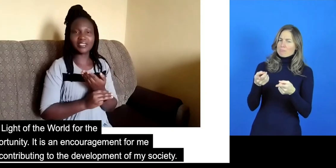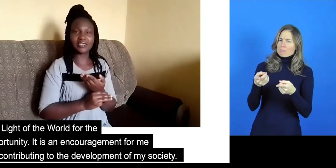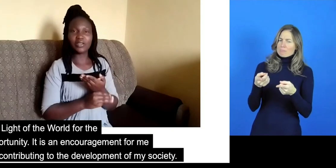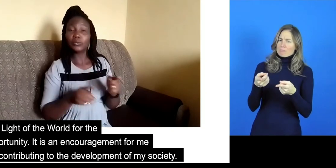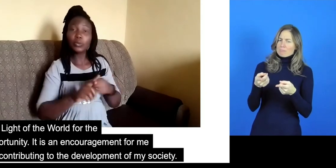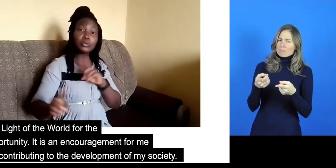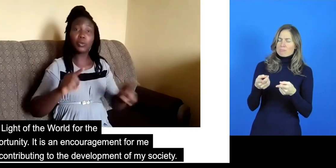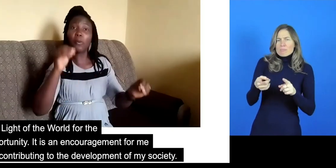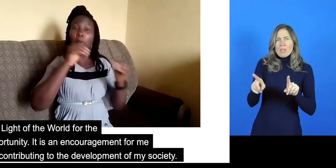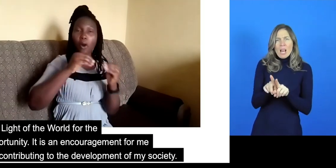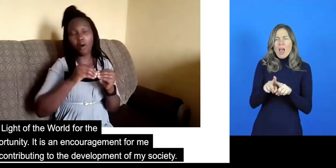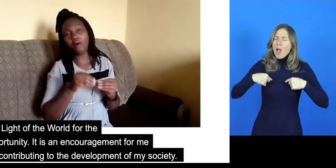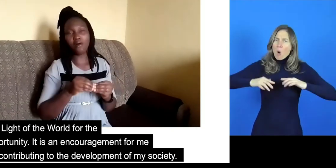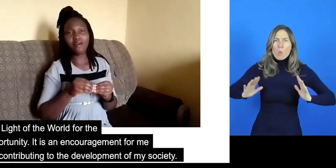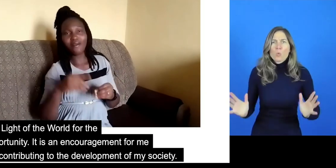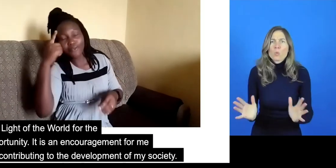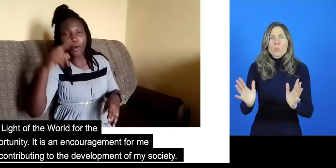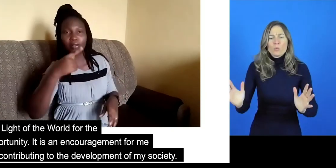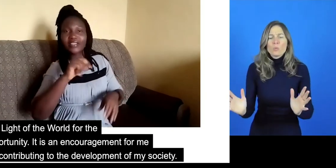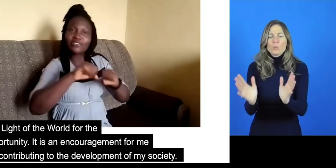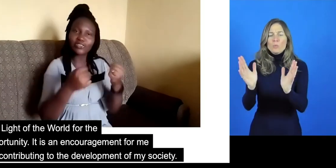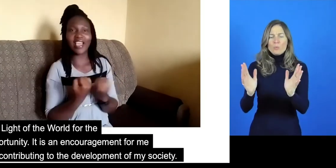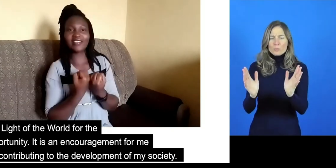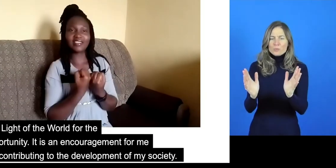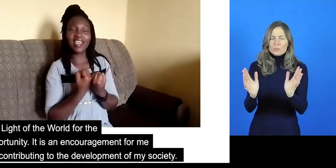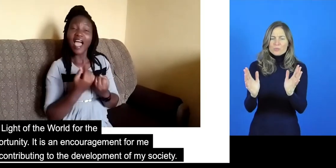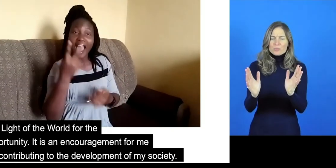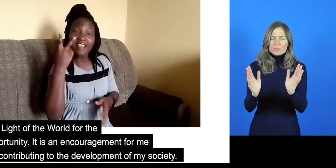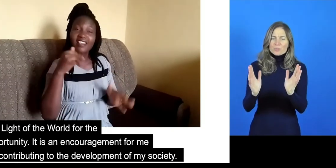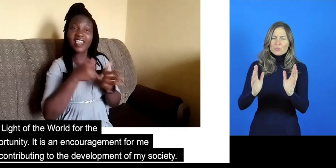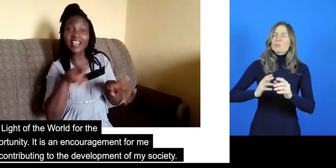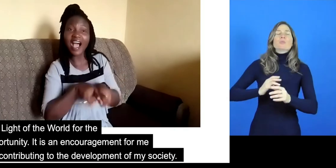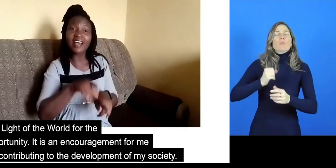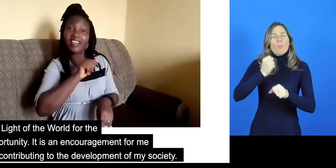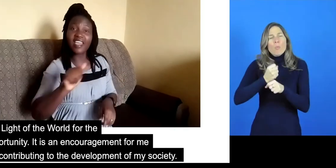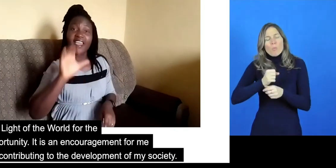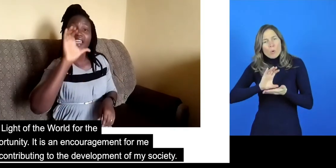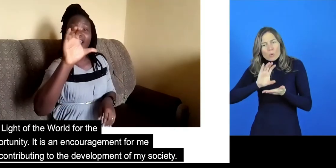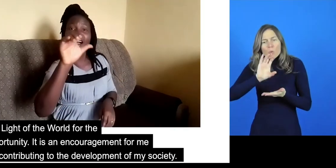encouragement to do more for the society. I see it as a